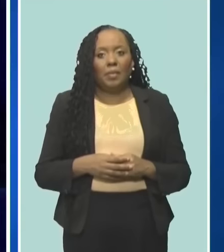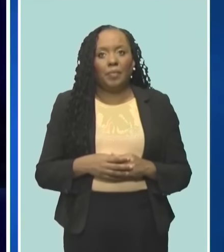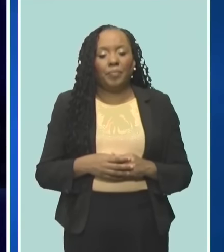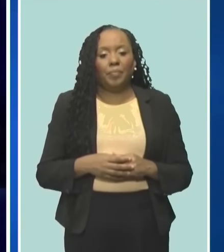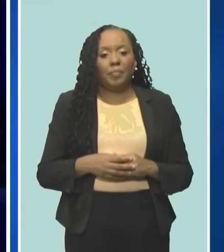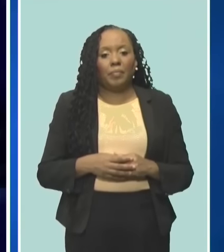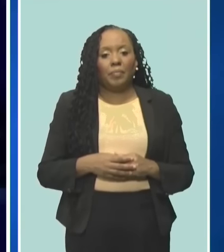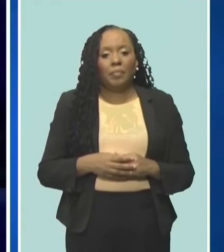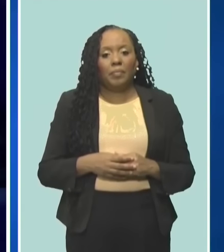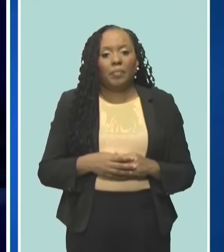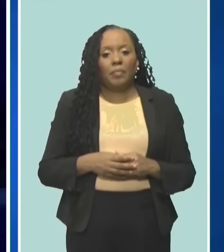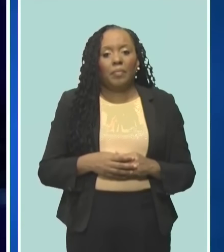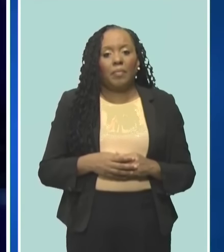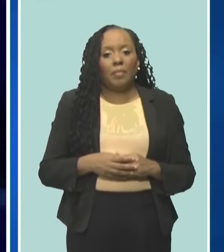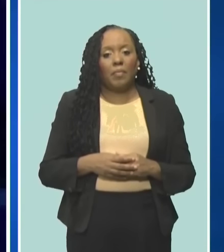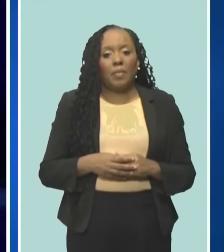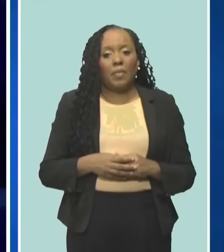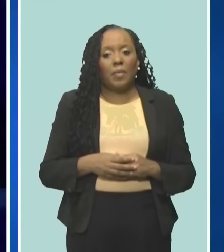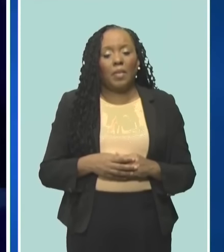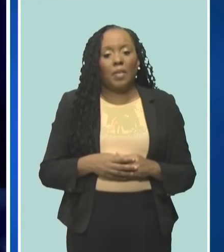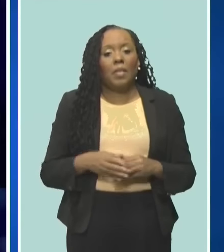Generally what happens is that the eggs come in